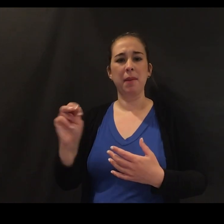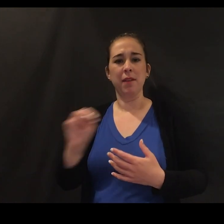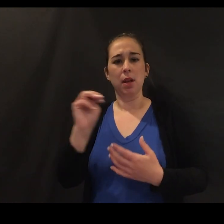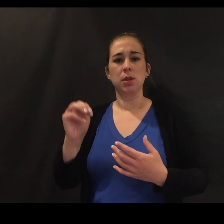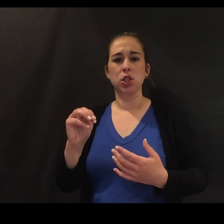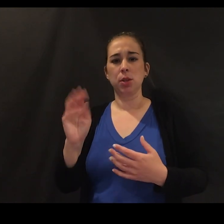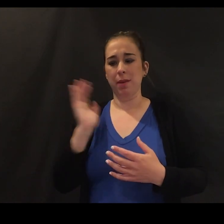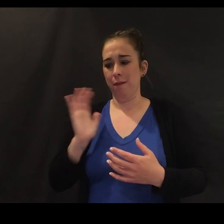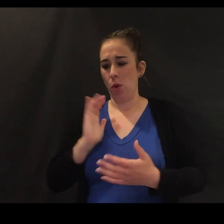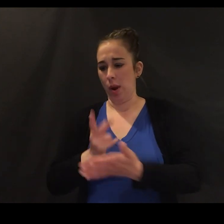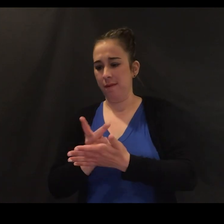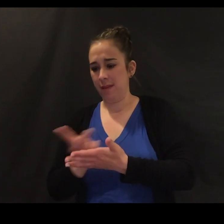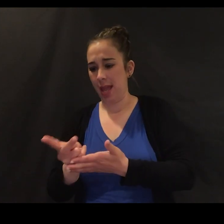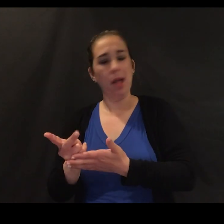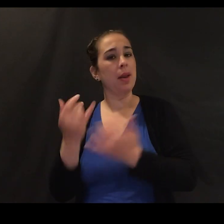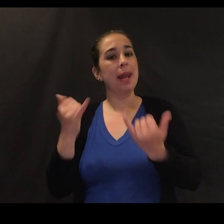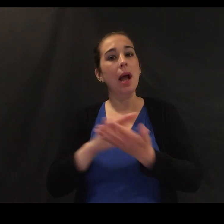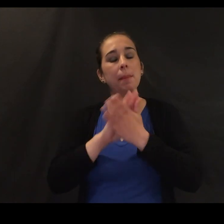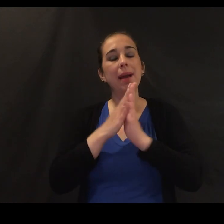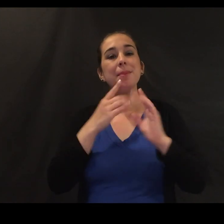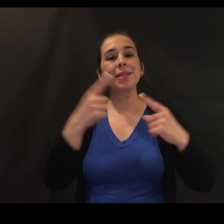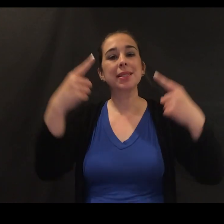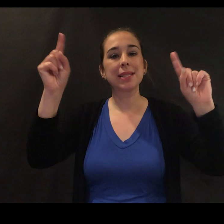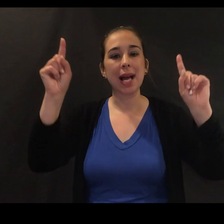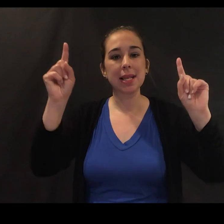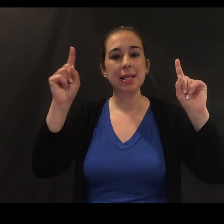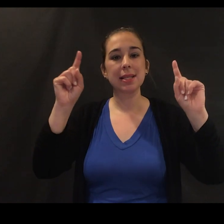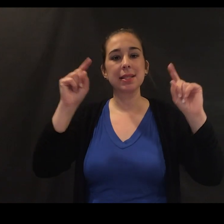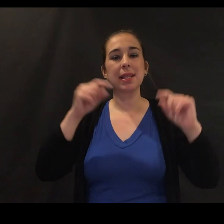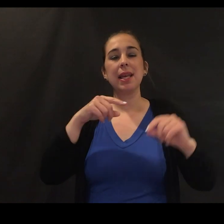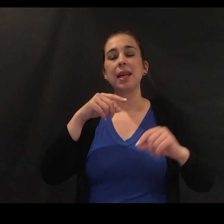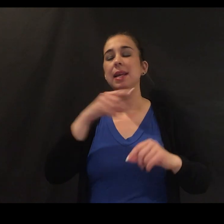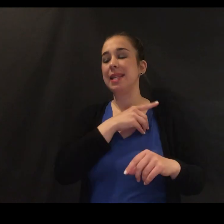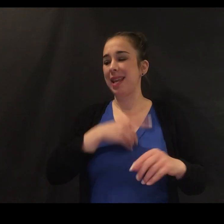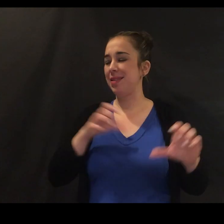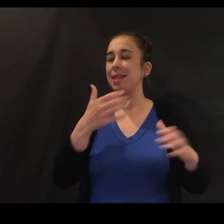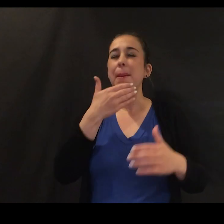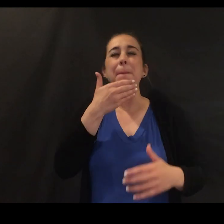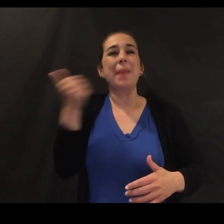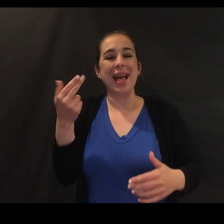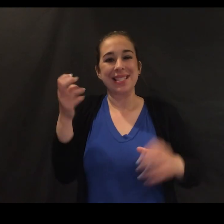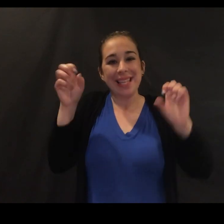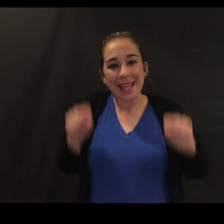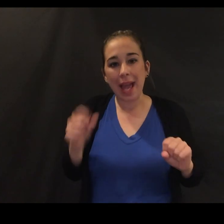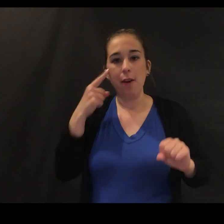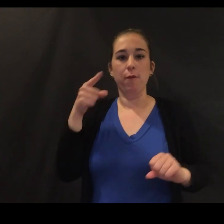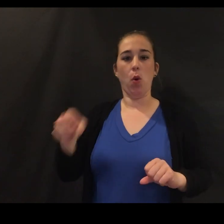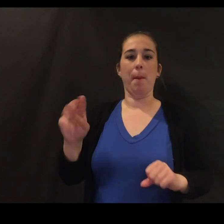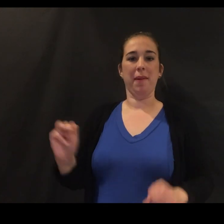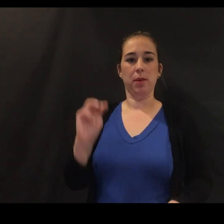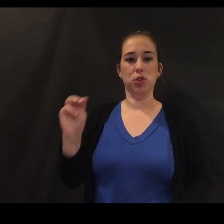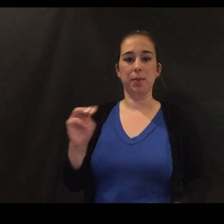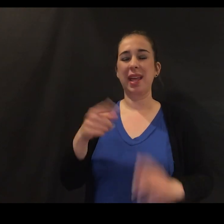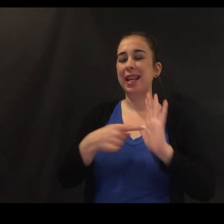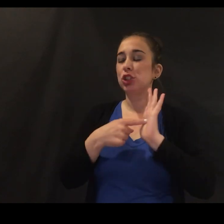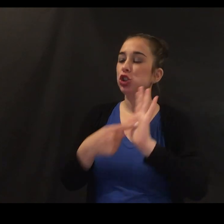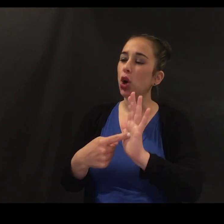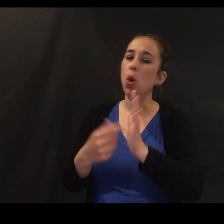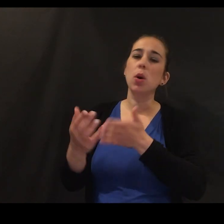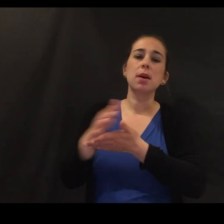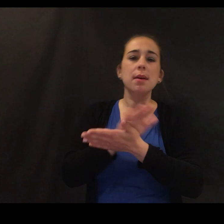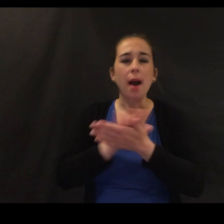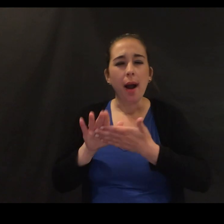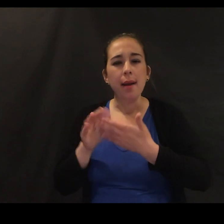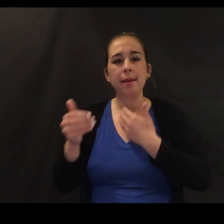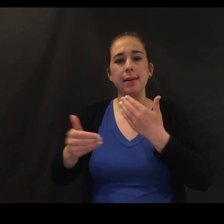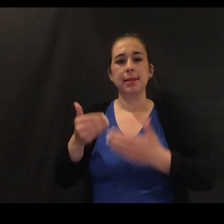success. He found the best he could do for him. And in that, he demonstrated the kindness, the favor,